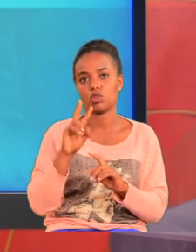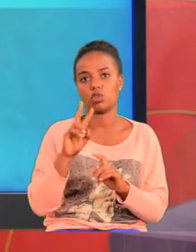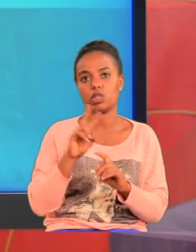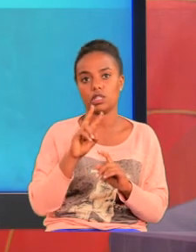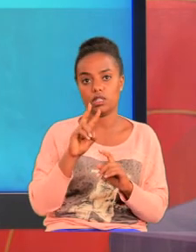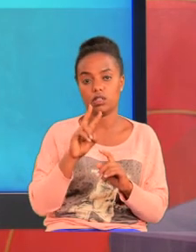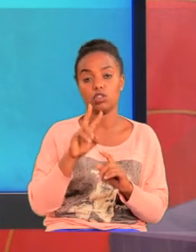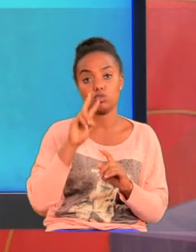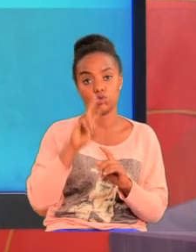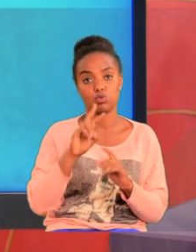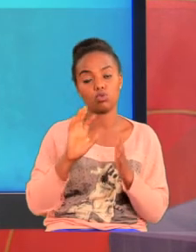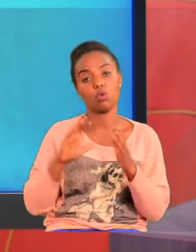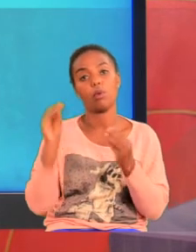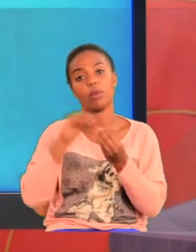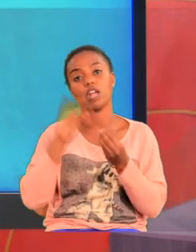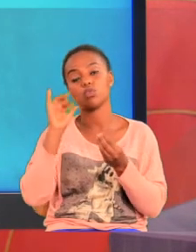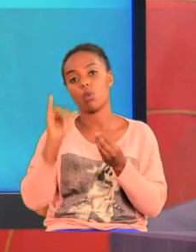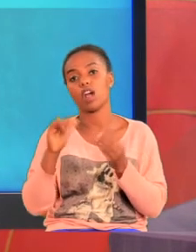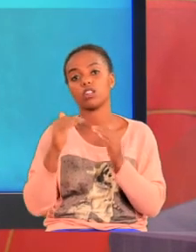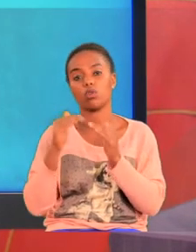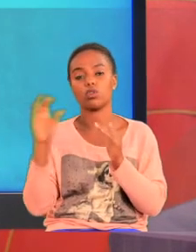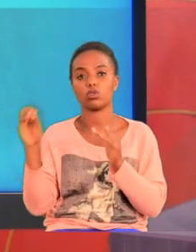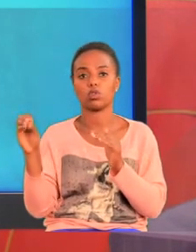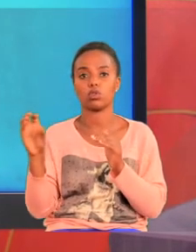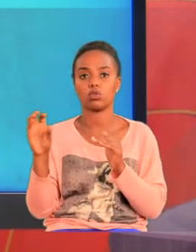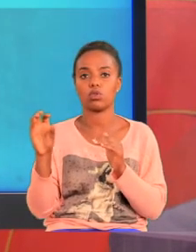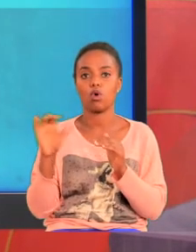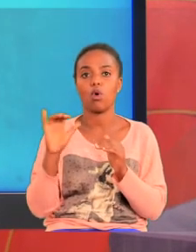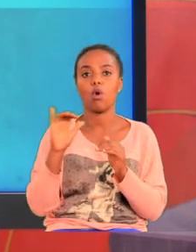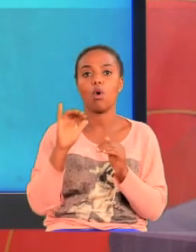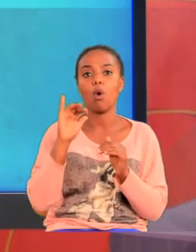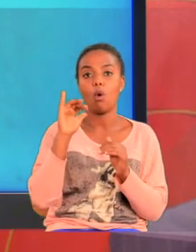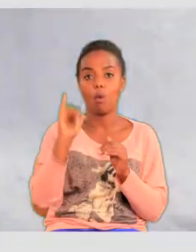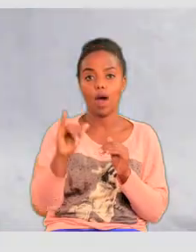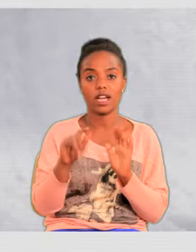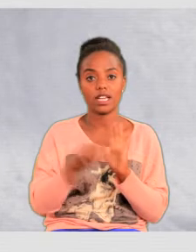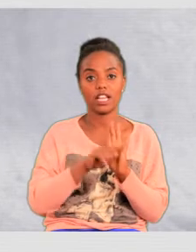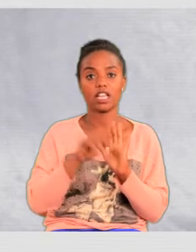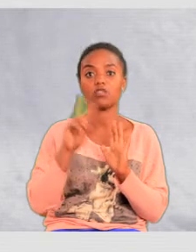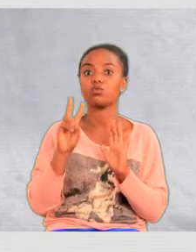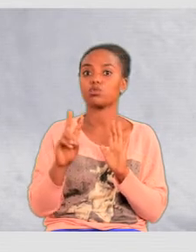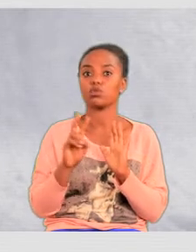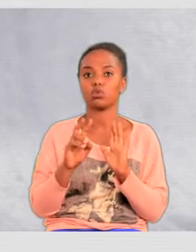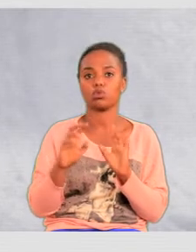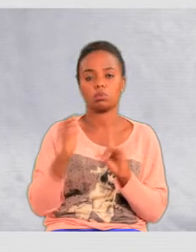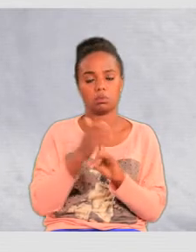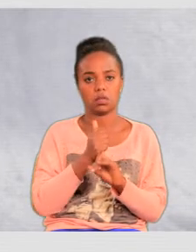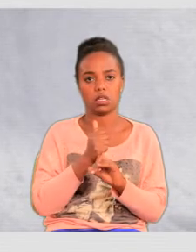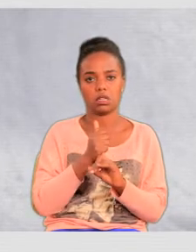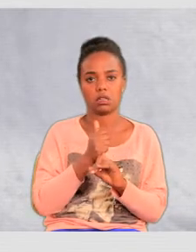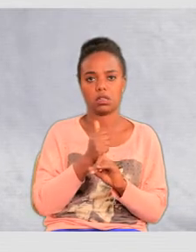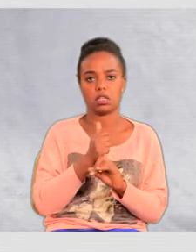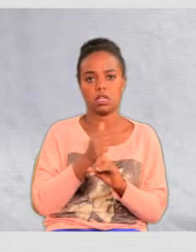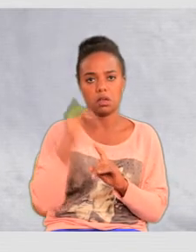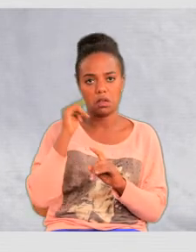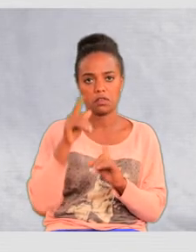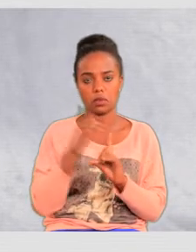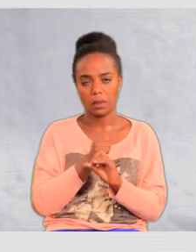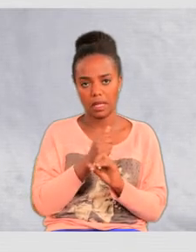this. Yes, 2 plus y is 0, y is negative 2. Take any other real number. For example, if you